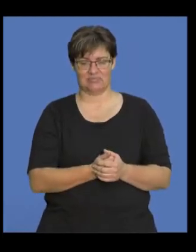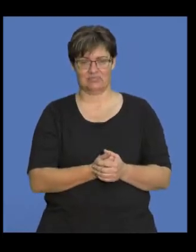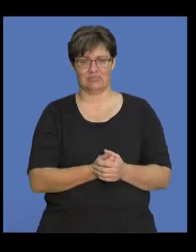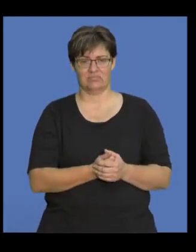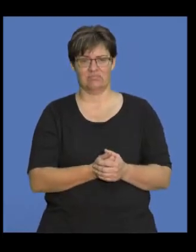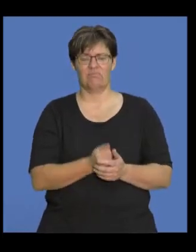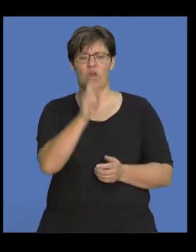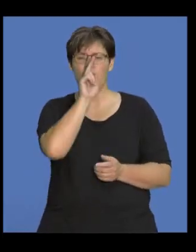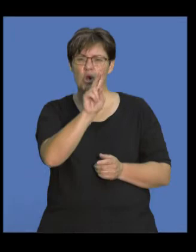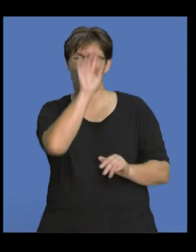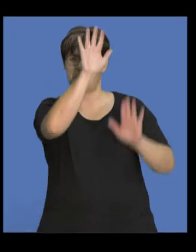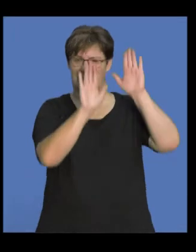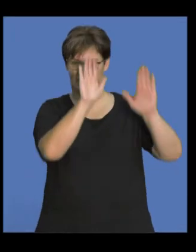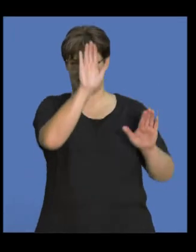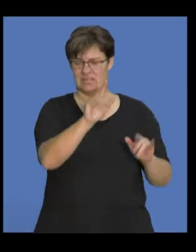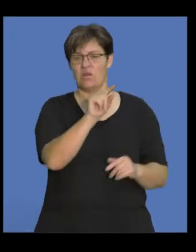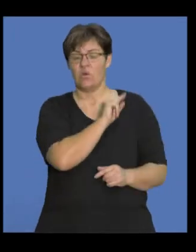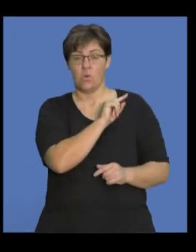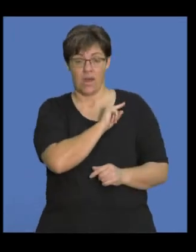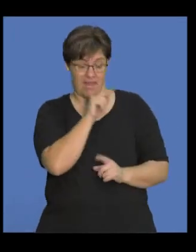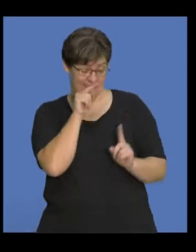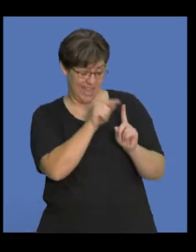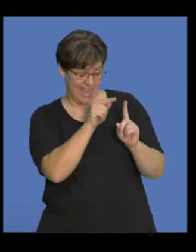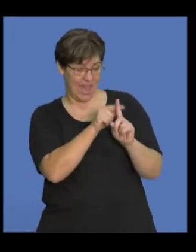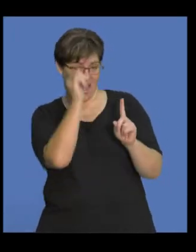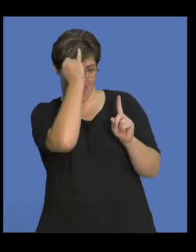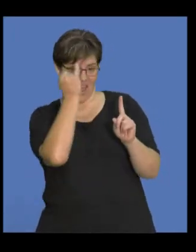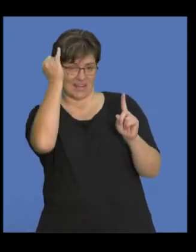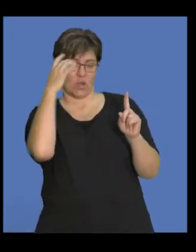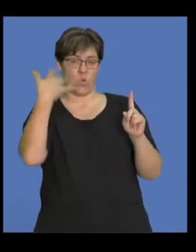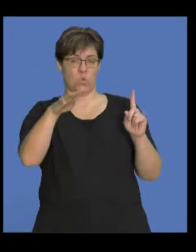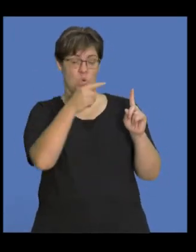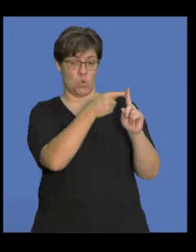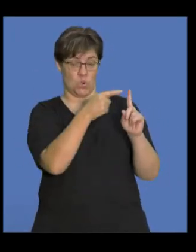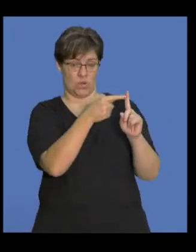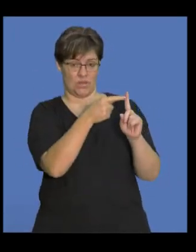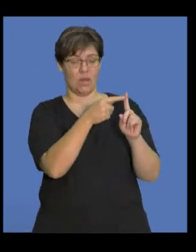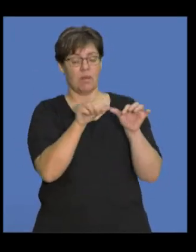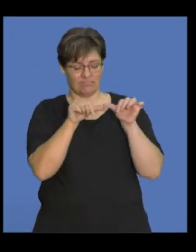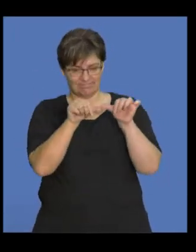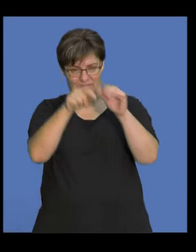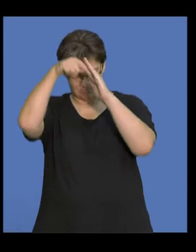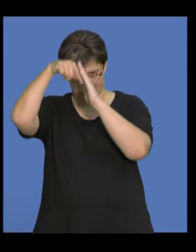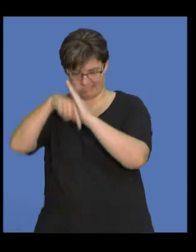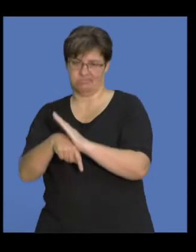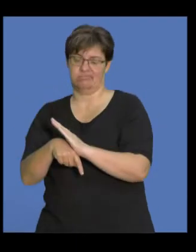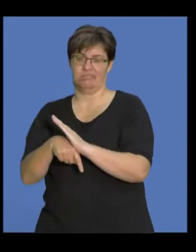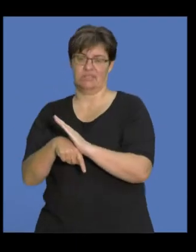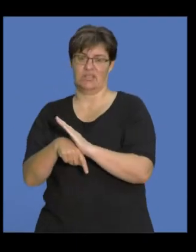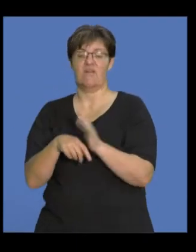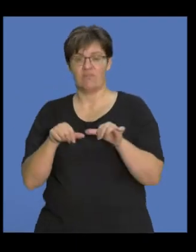at patterns because that was our really big idea that you're going to be taking further as well as you progress with